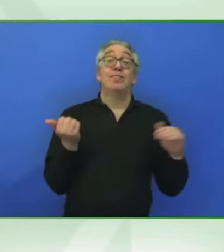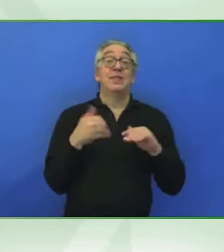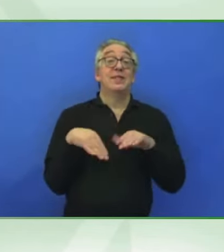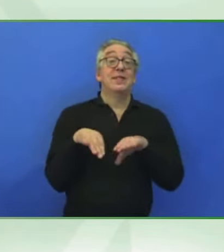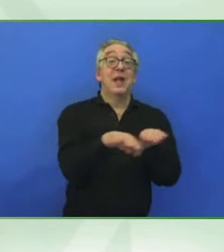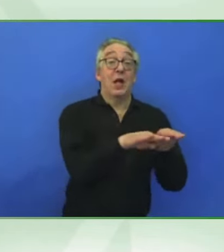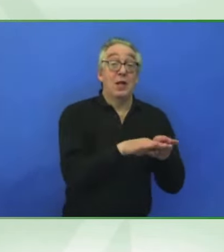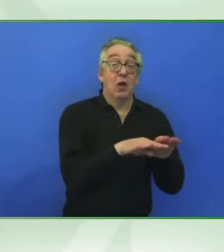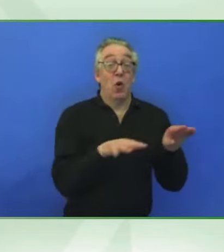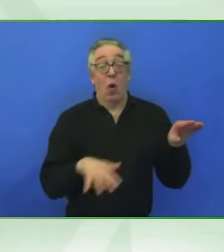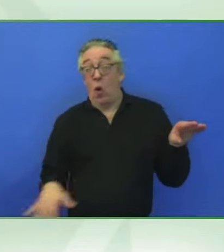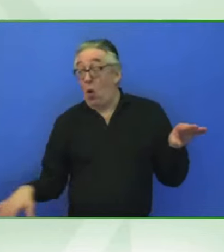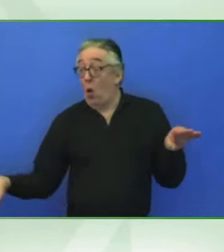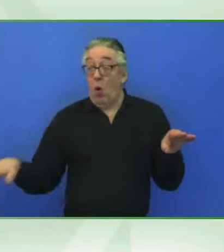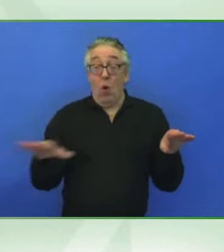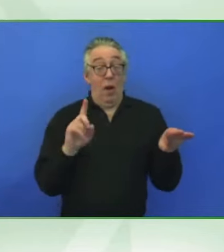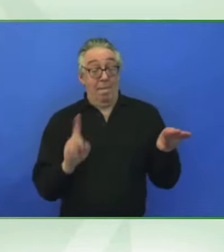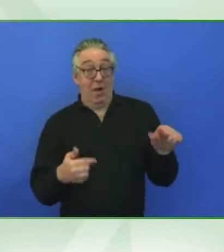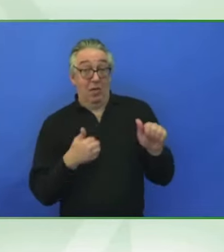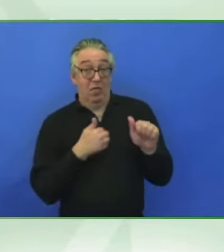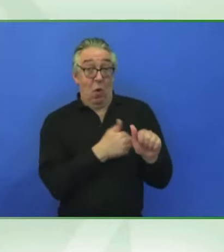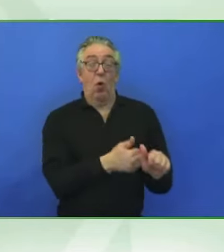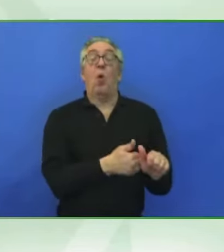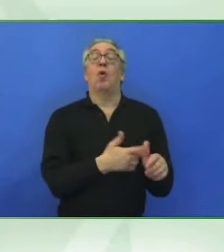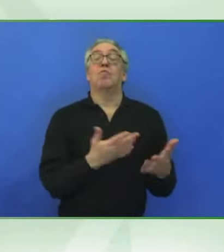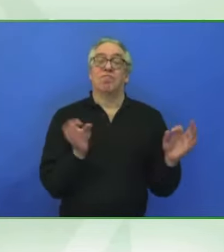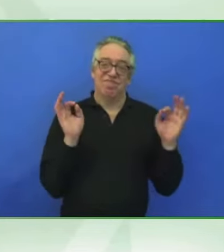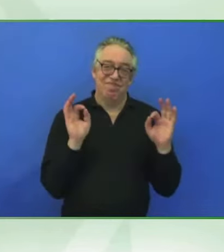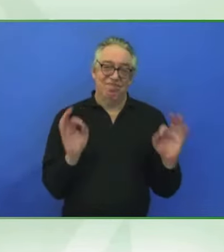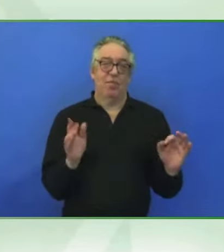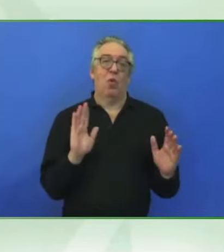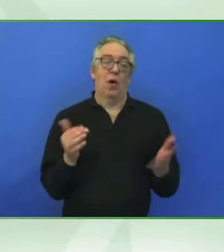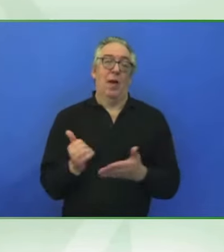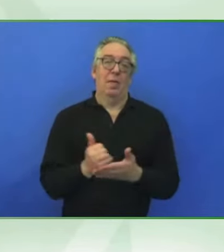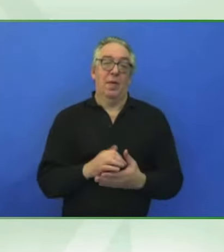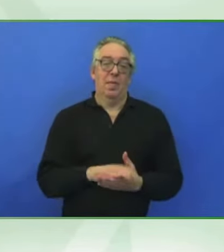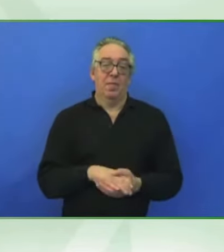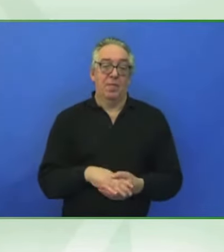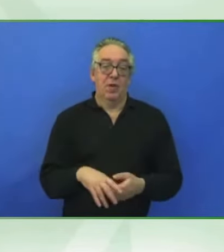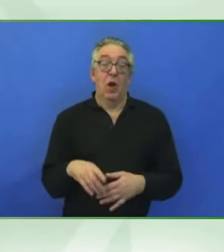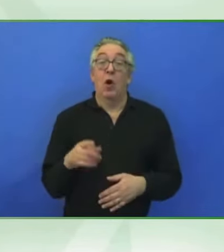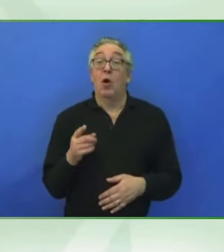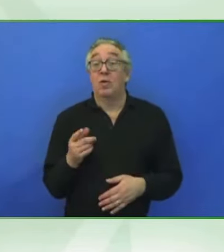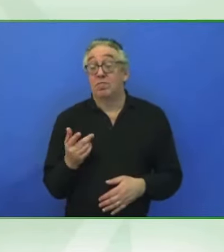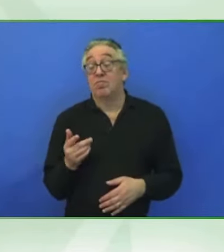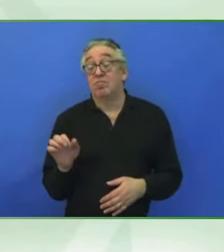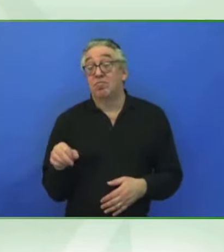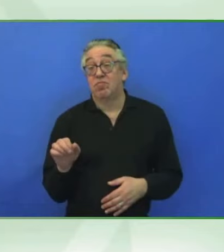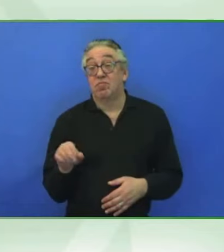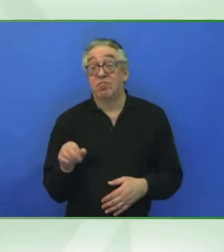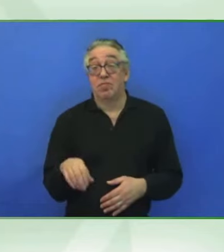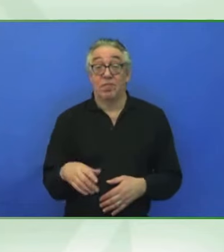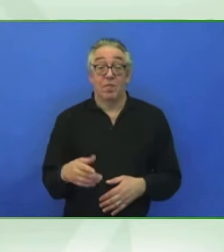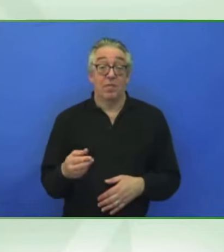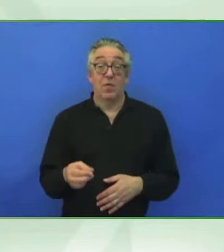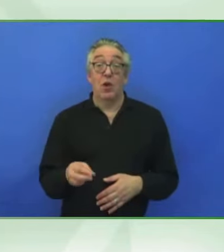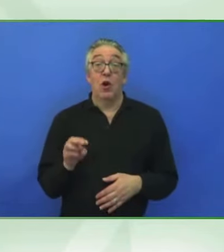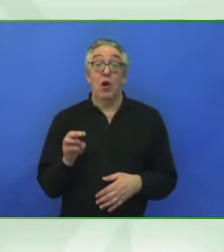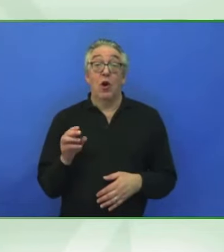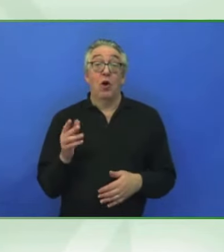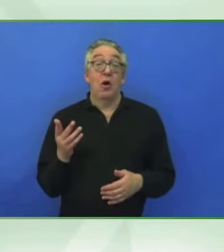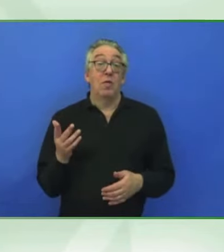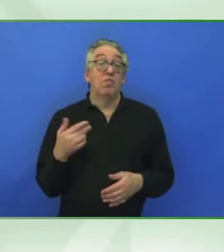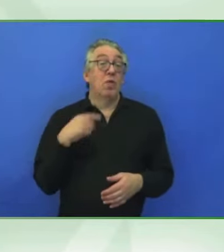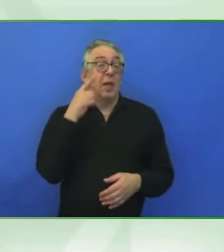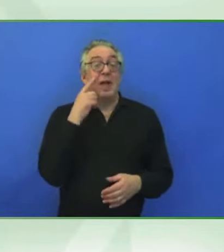I'd just like to add best practice in terms of developing 3 to 5 year access management plans in the